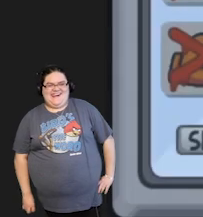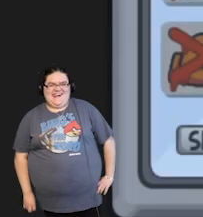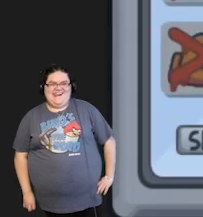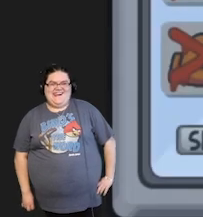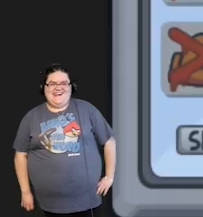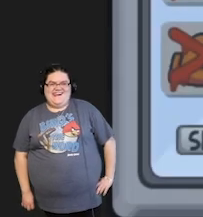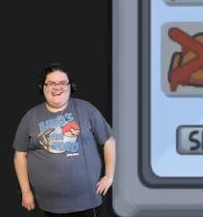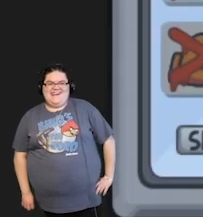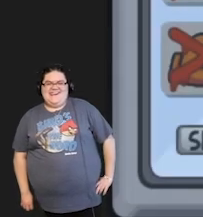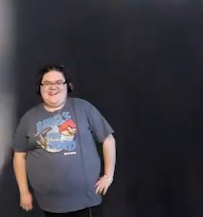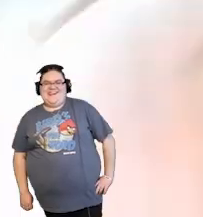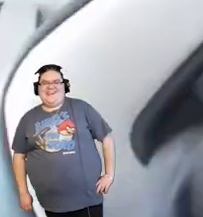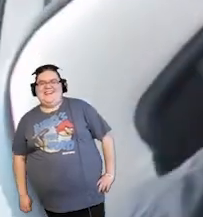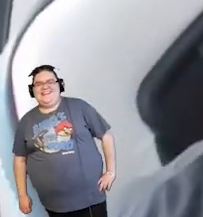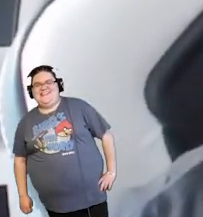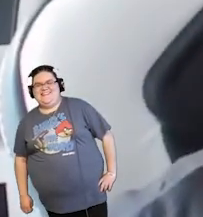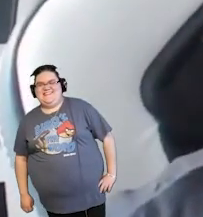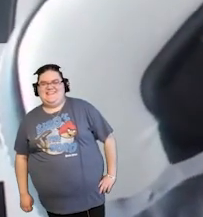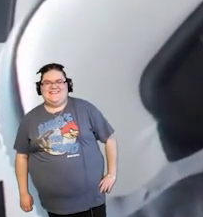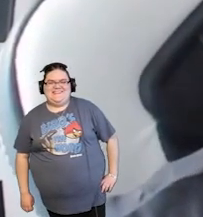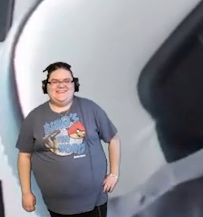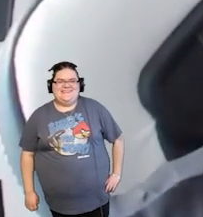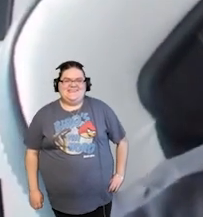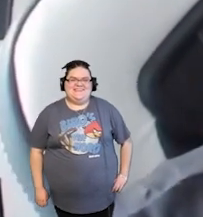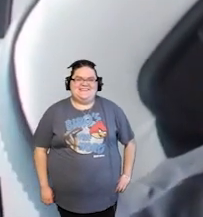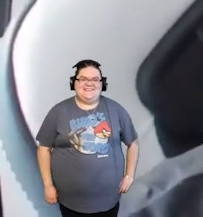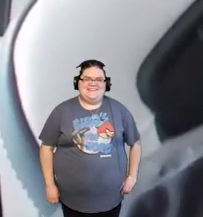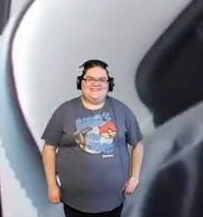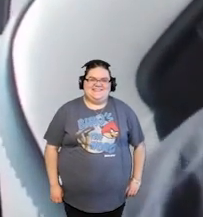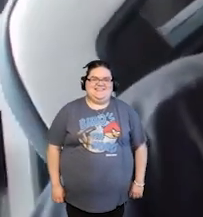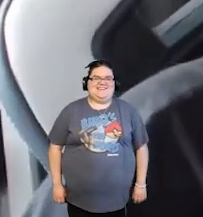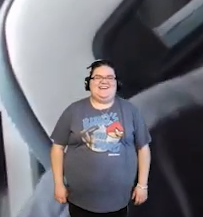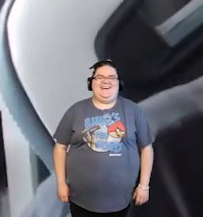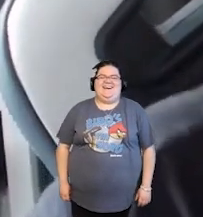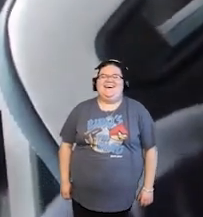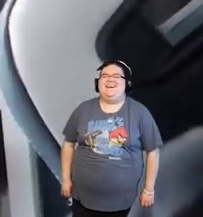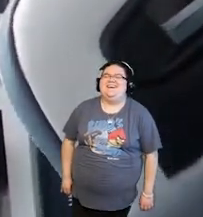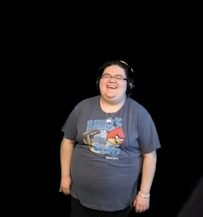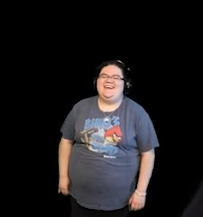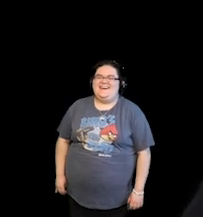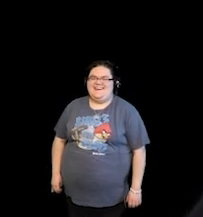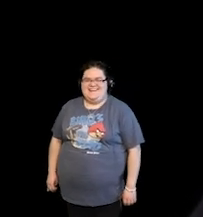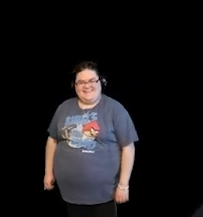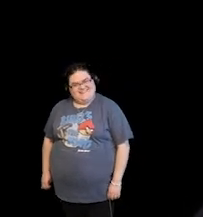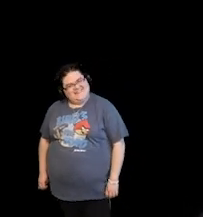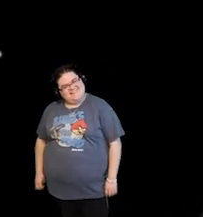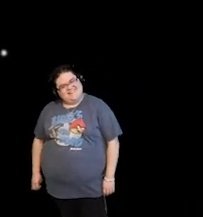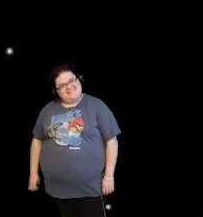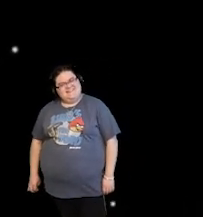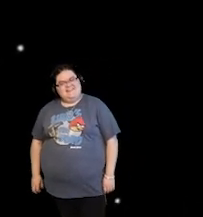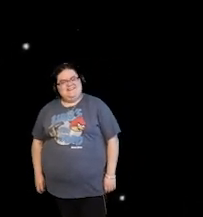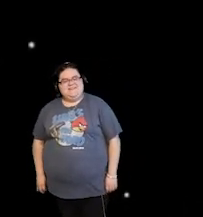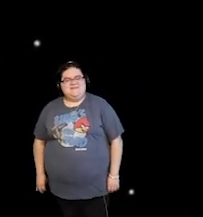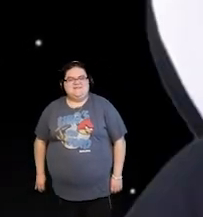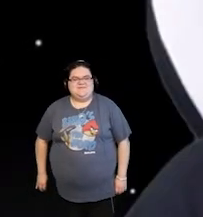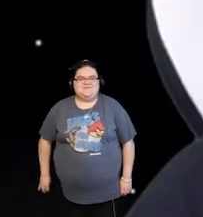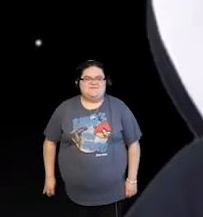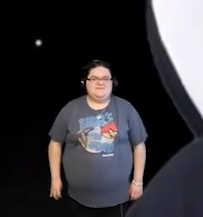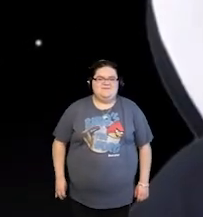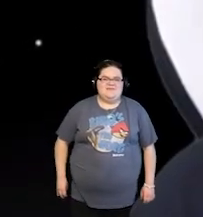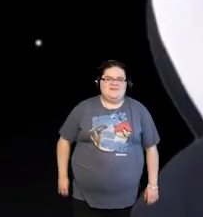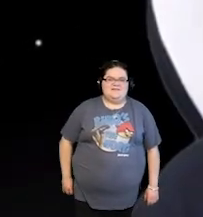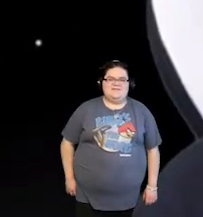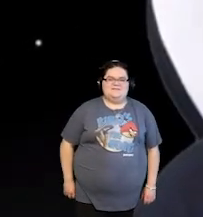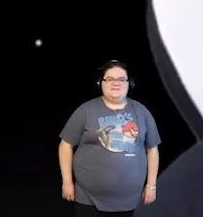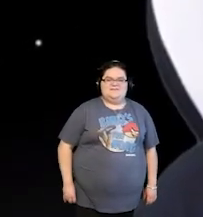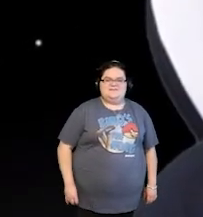to me last round. I went for you. Toby. I was watching you because you're sus. But I'll skip. We can skip. I voted Ethan